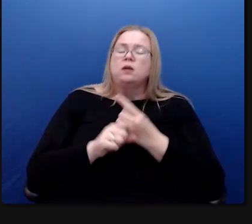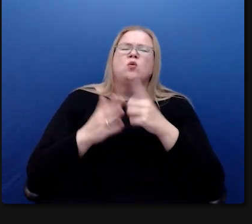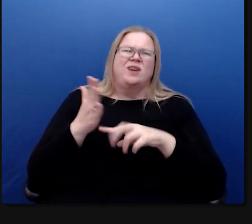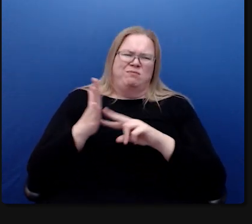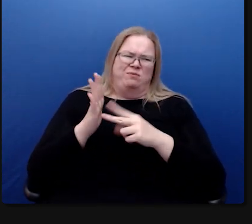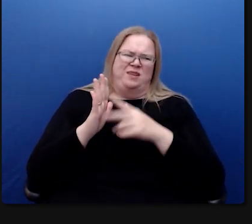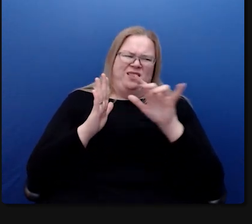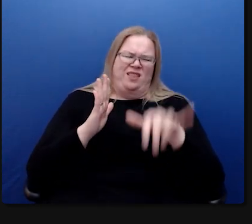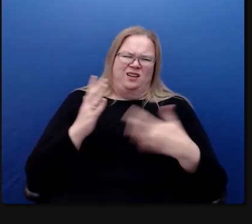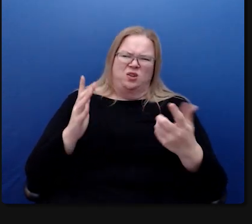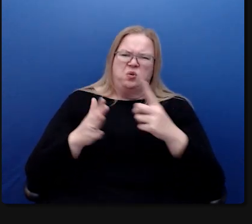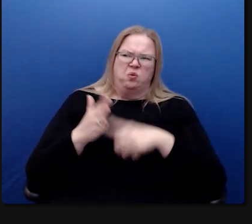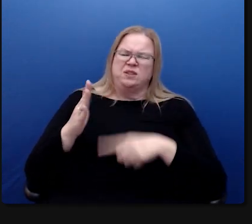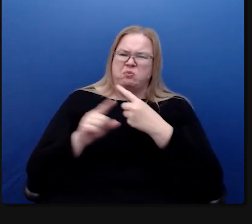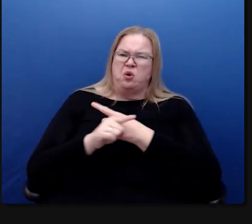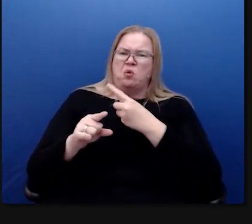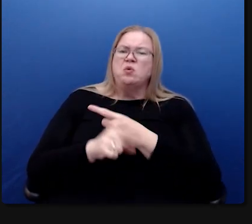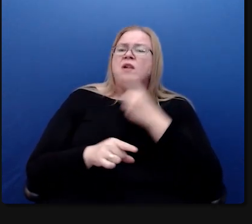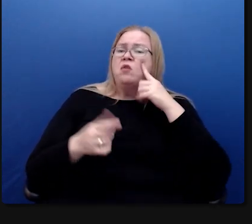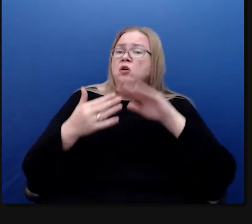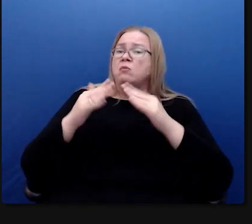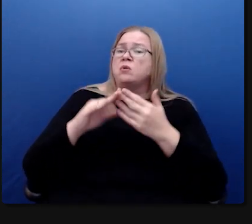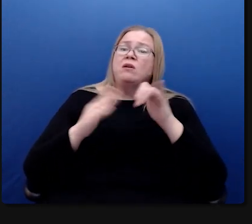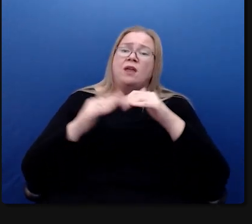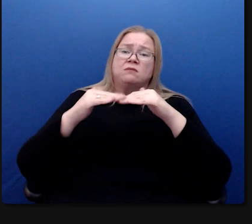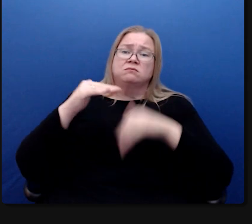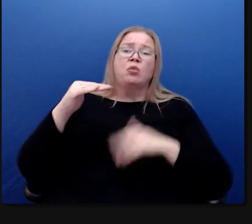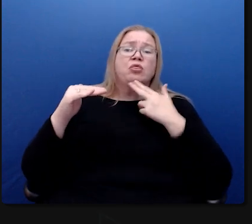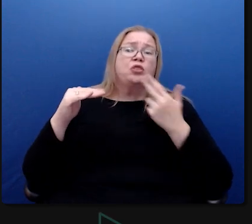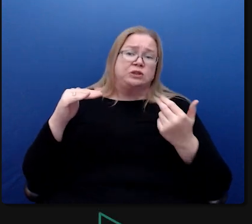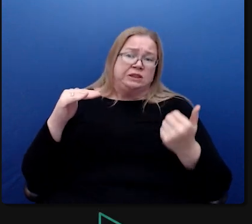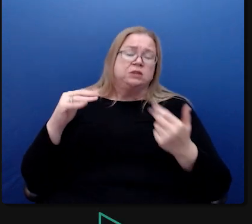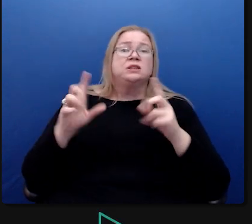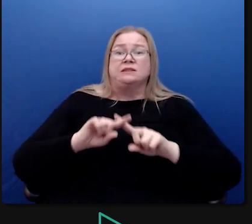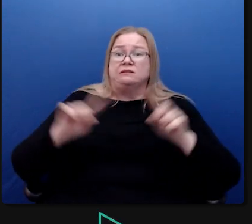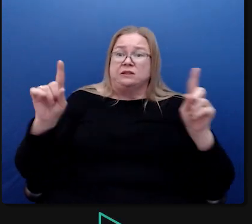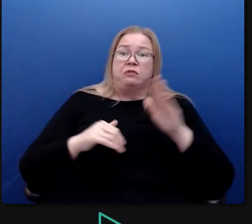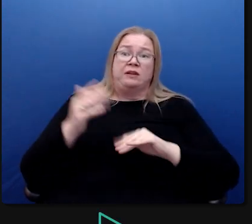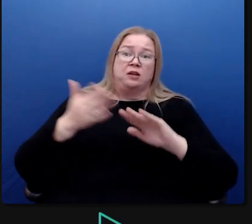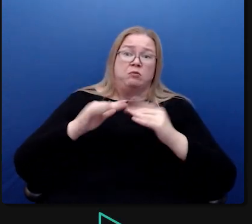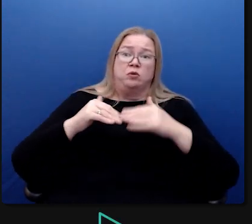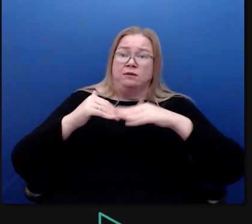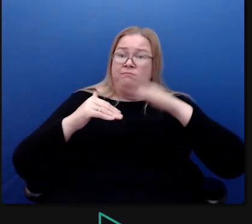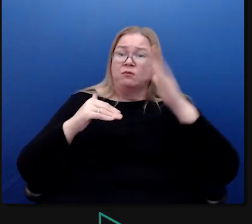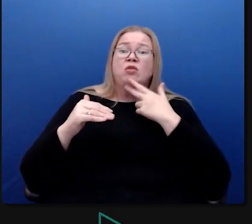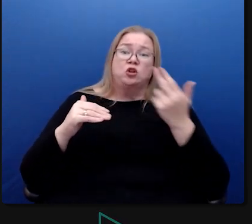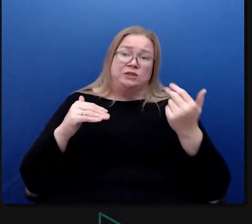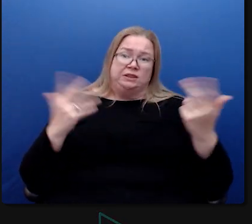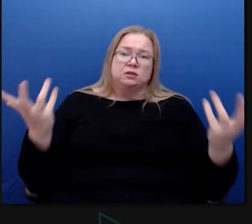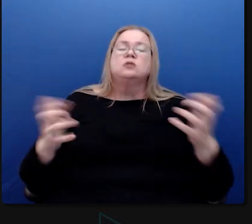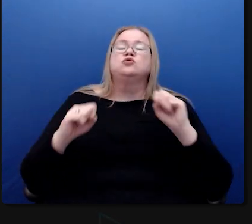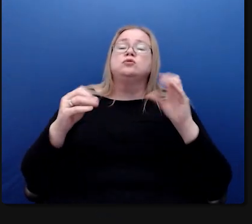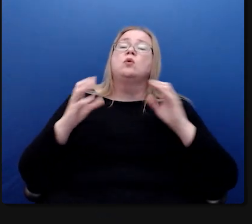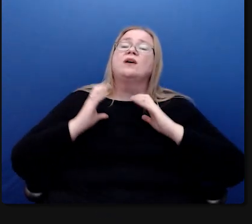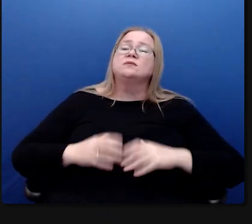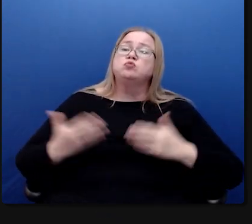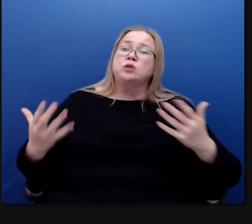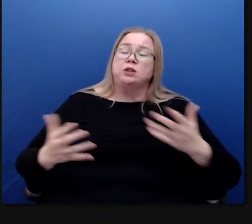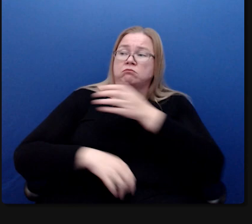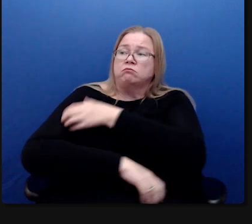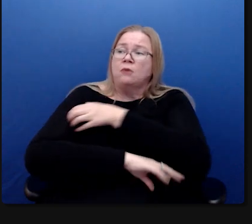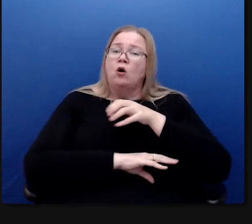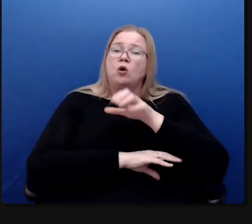something that's really critical to what we do at Twohead. As you can see here, I went above and beyond in terms of trying to